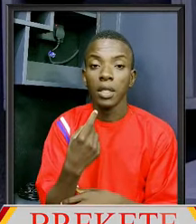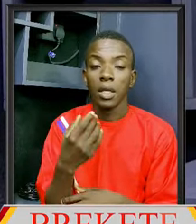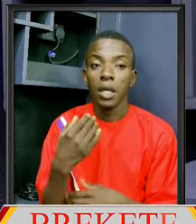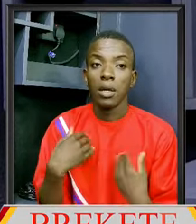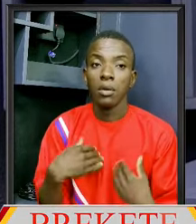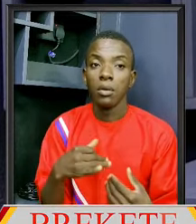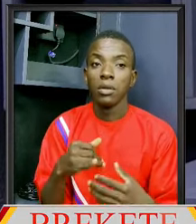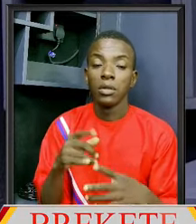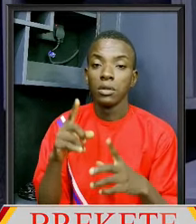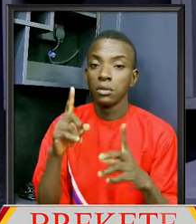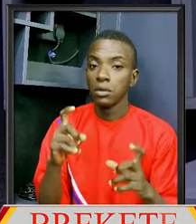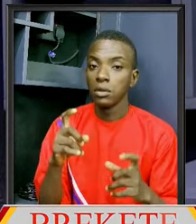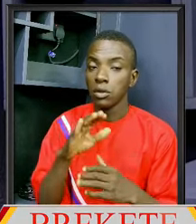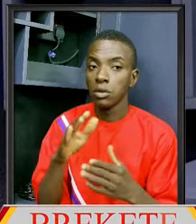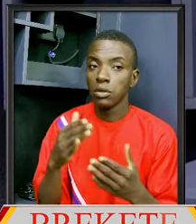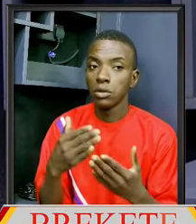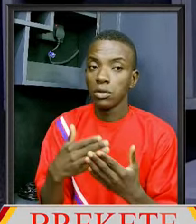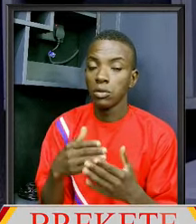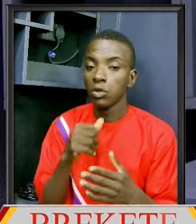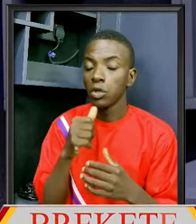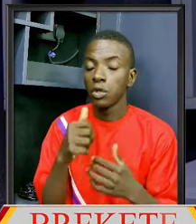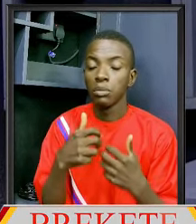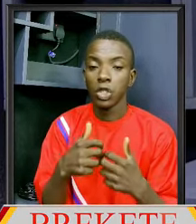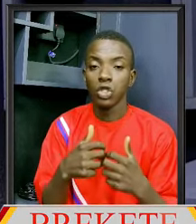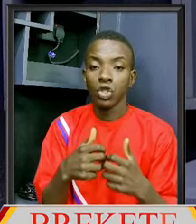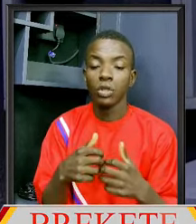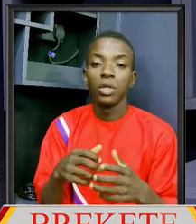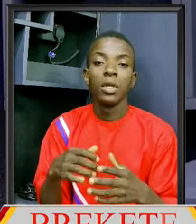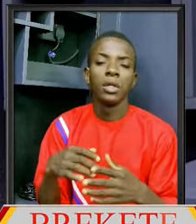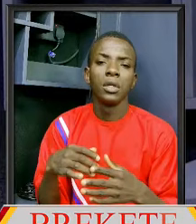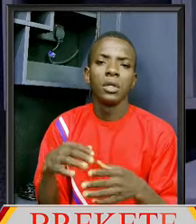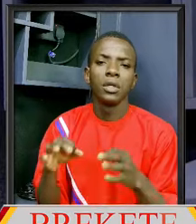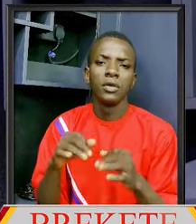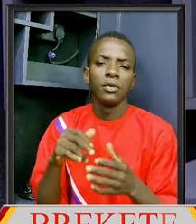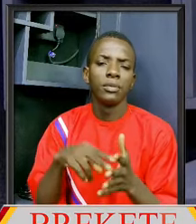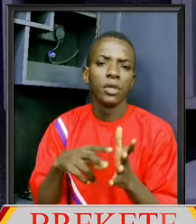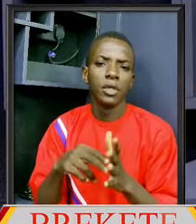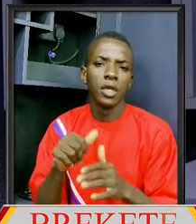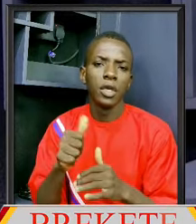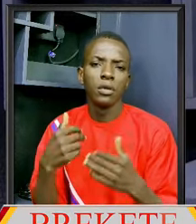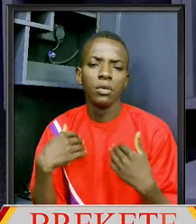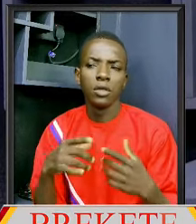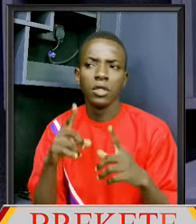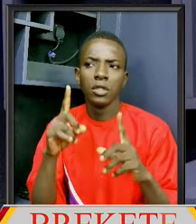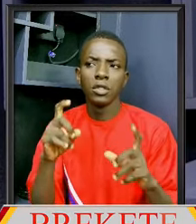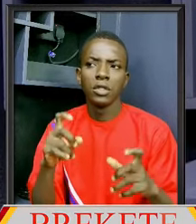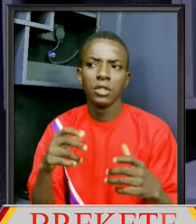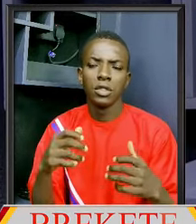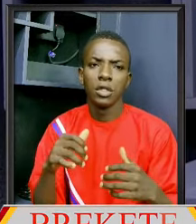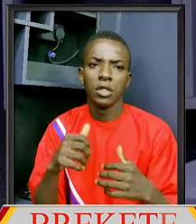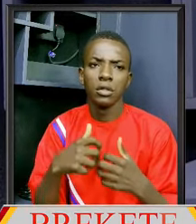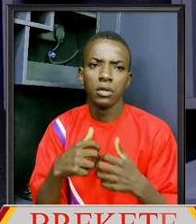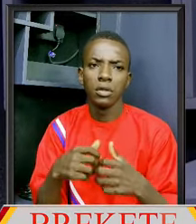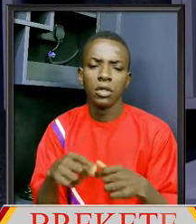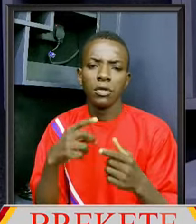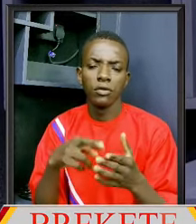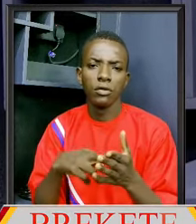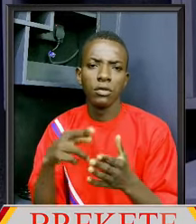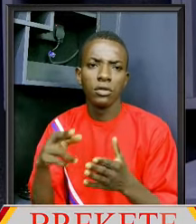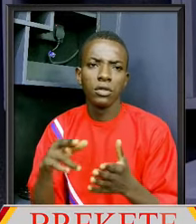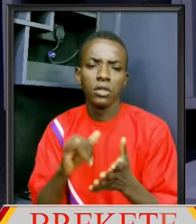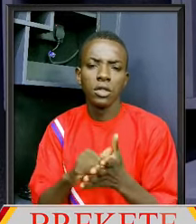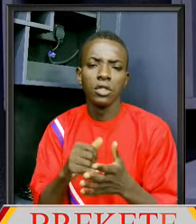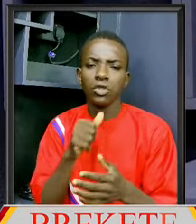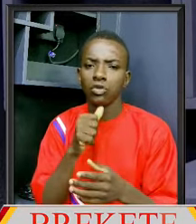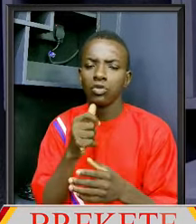body, then they run this test, not before machine. It means say if anybody run any test where it give you result where